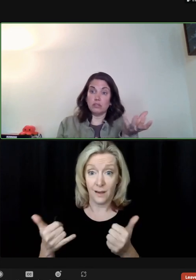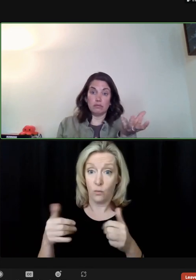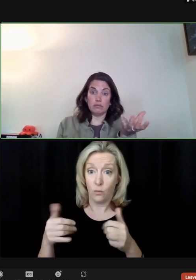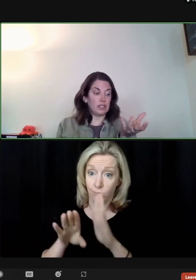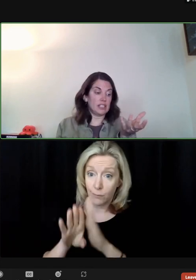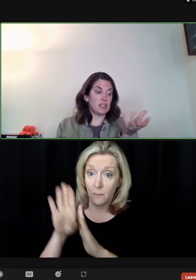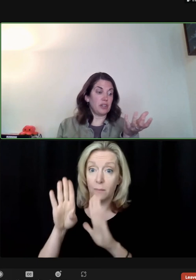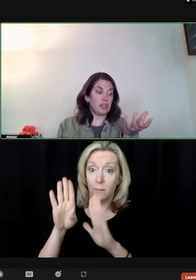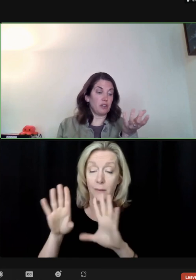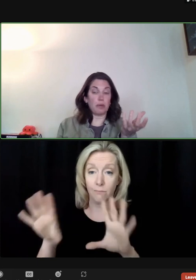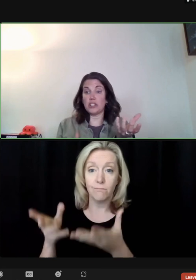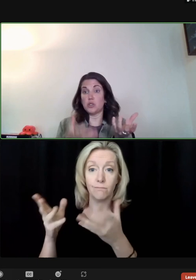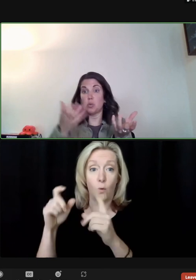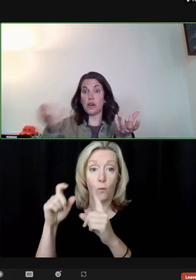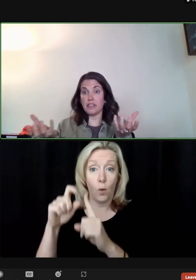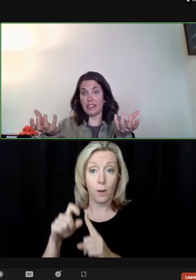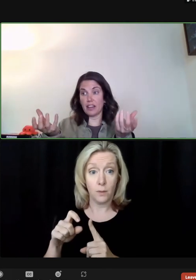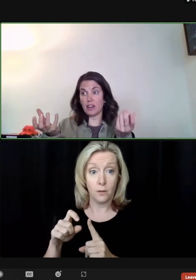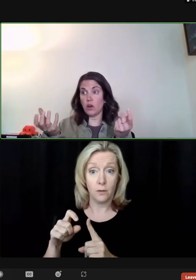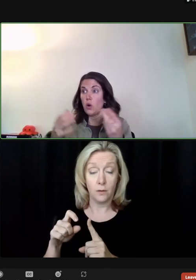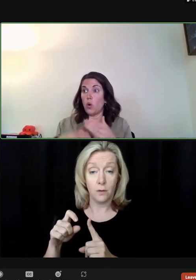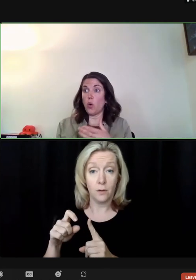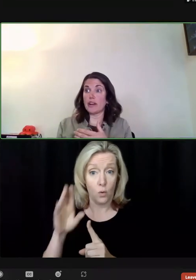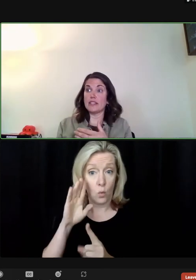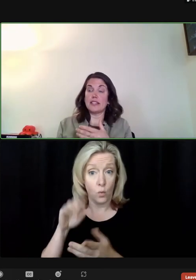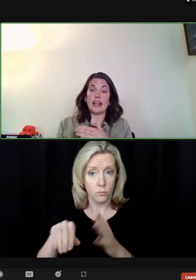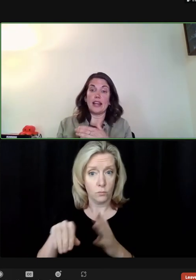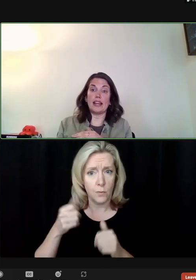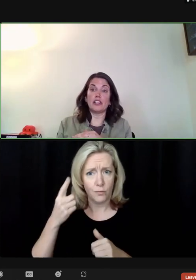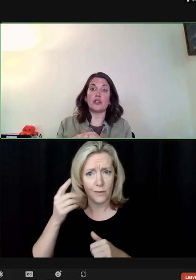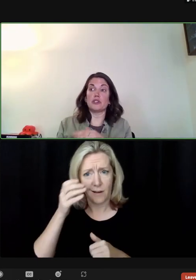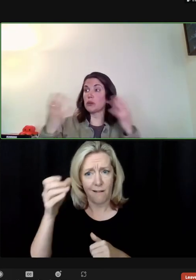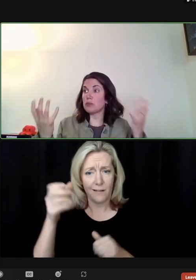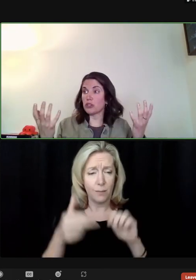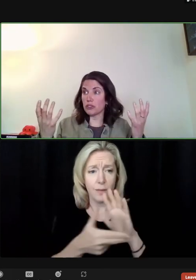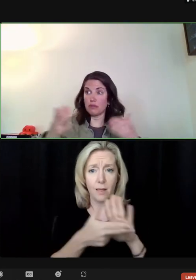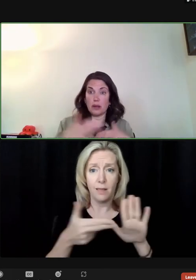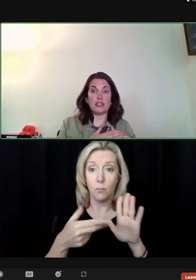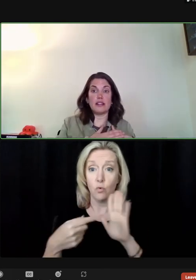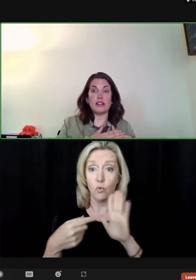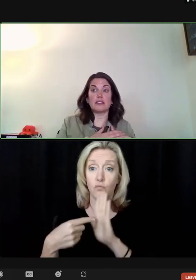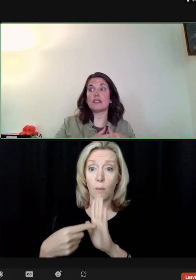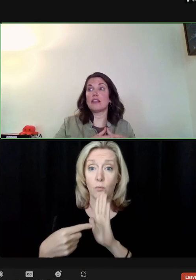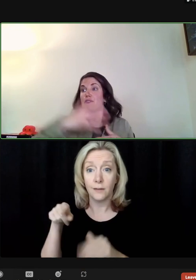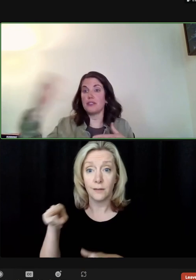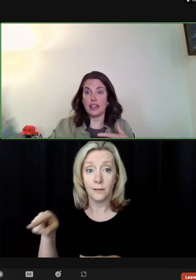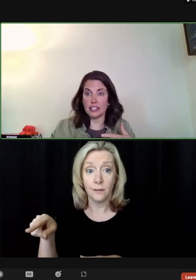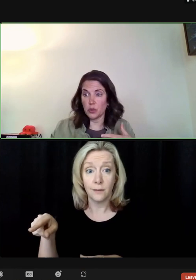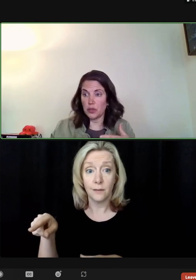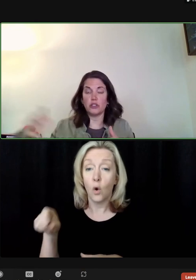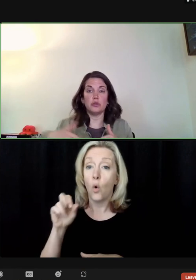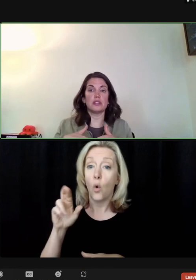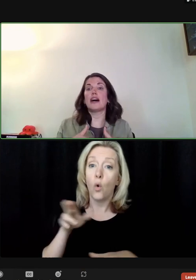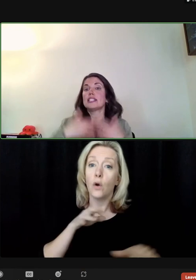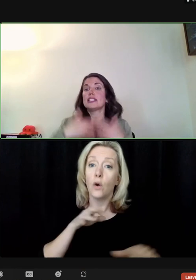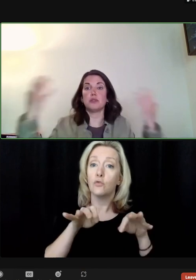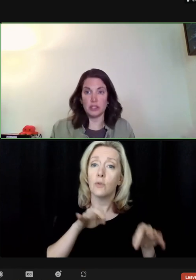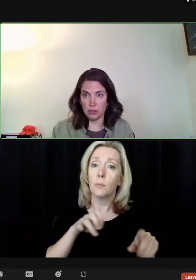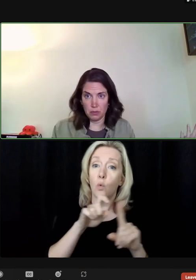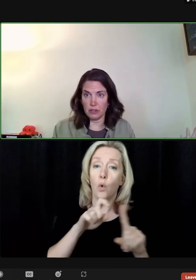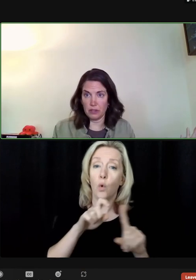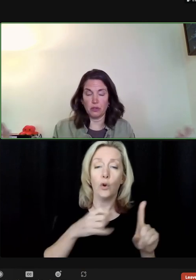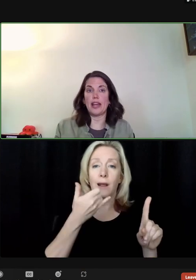a label is something that represents one thing, or it's a descriptor that represents lots of things that we can use